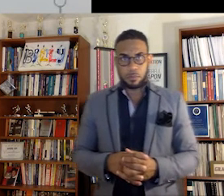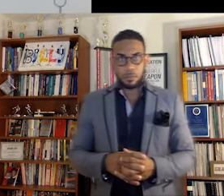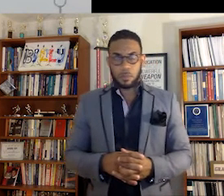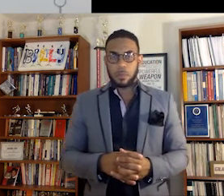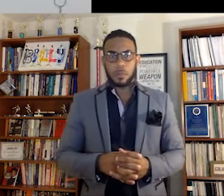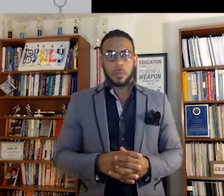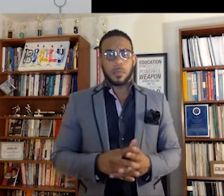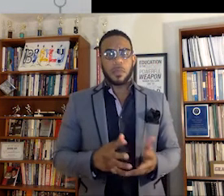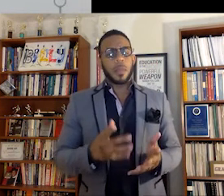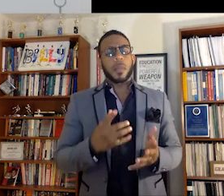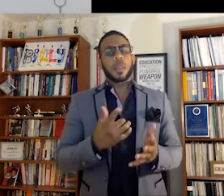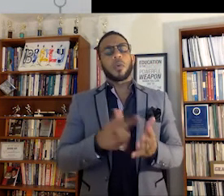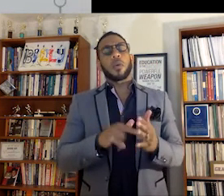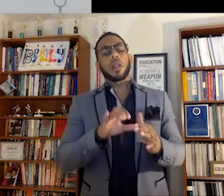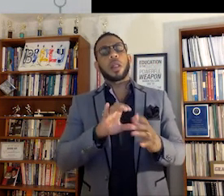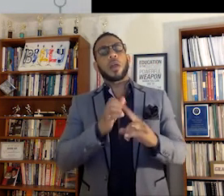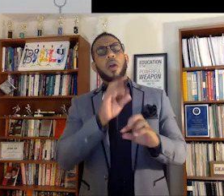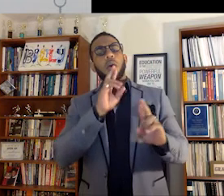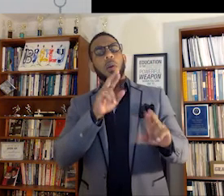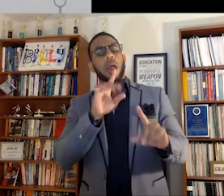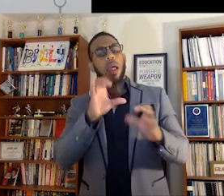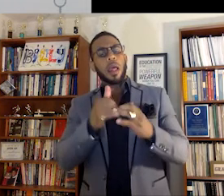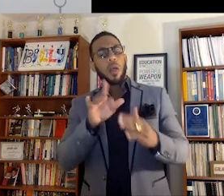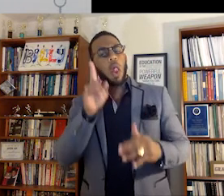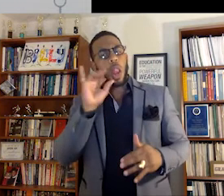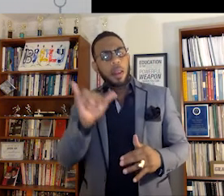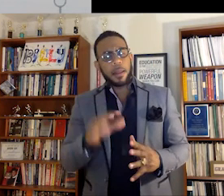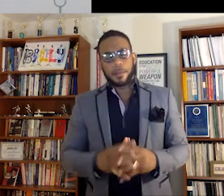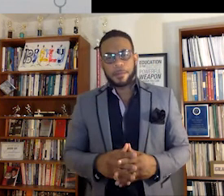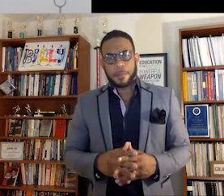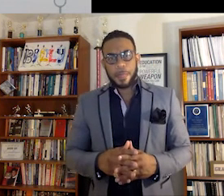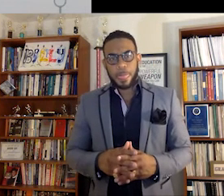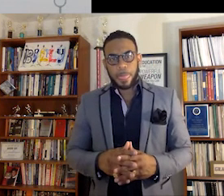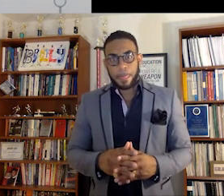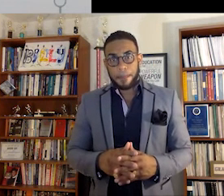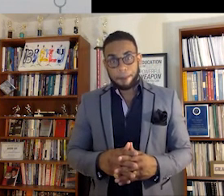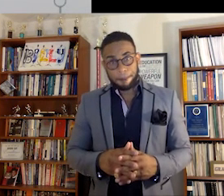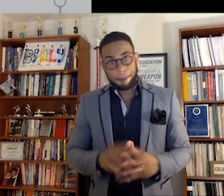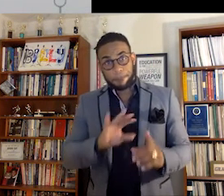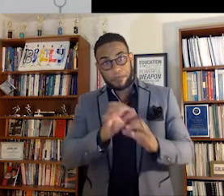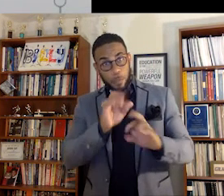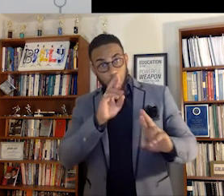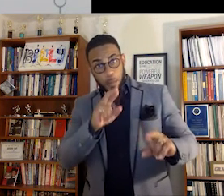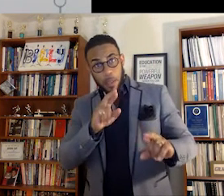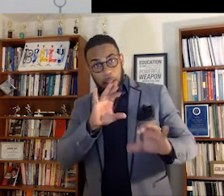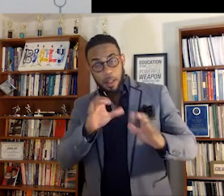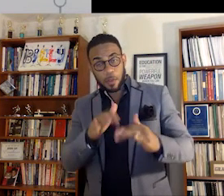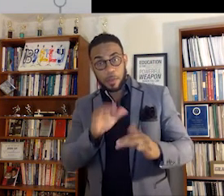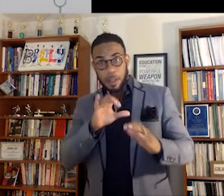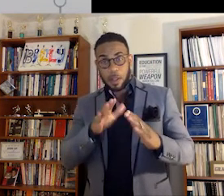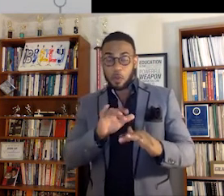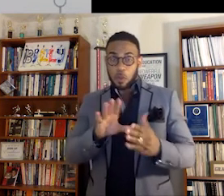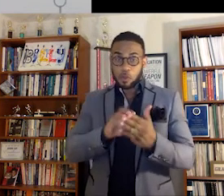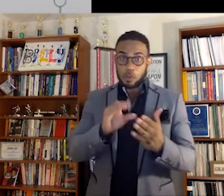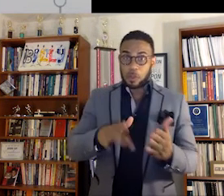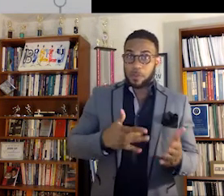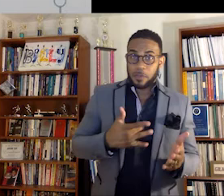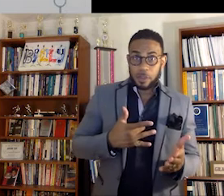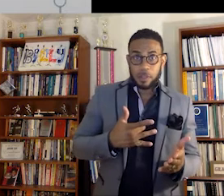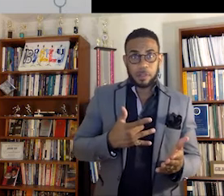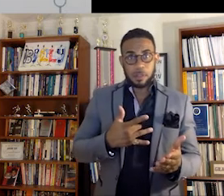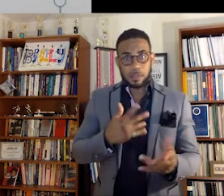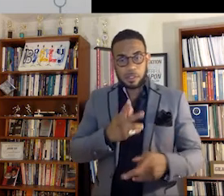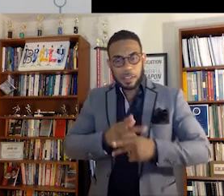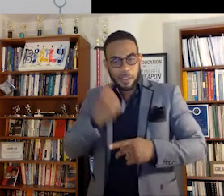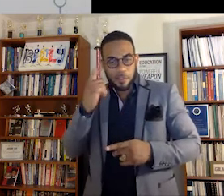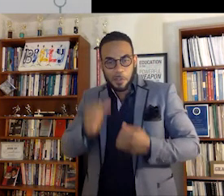So what does a culture responsive classroom look like? A culture responsive classroom is a classroom where students feel cared